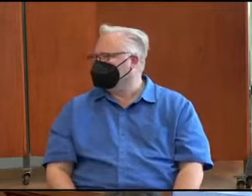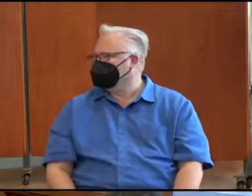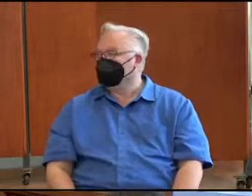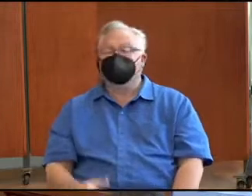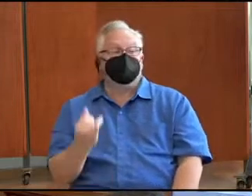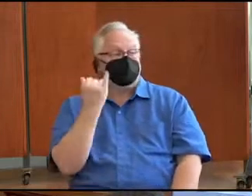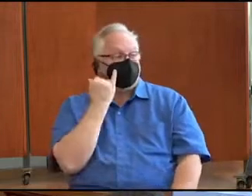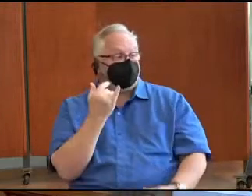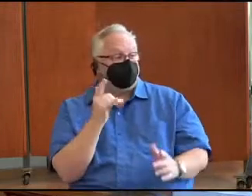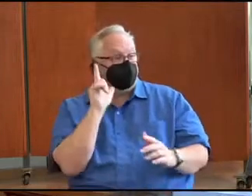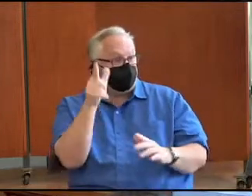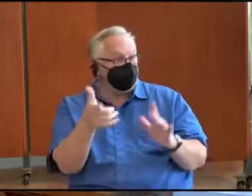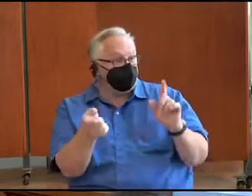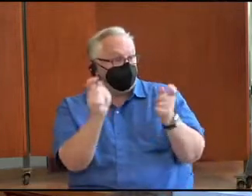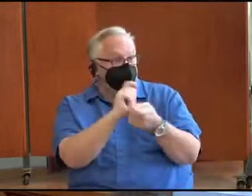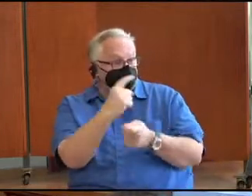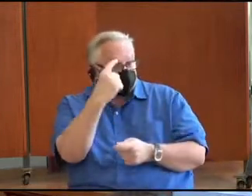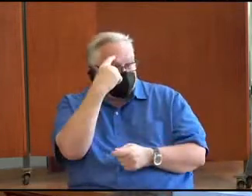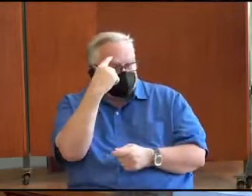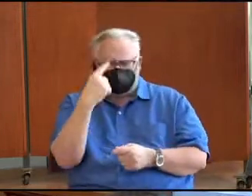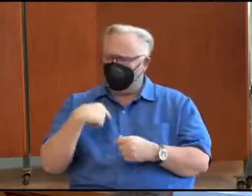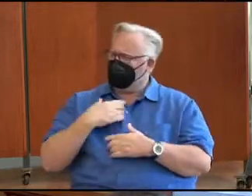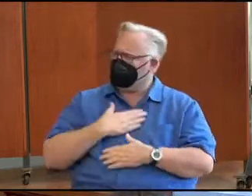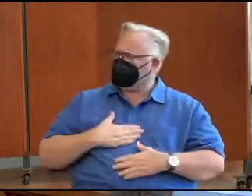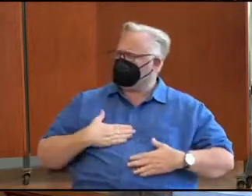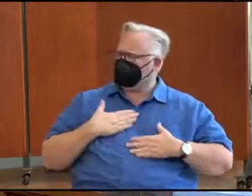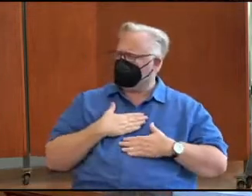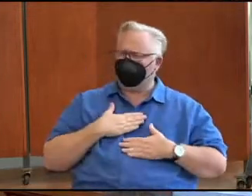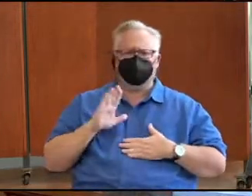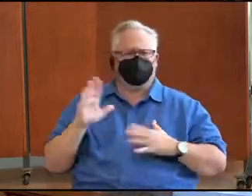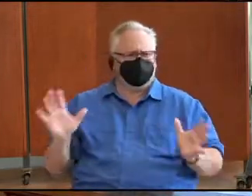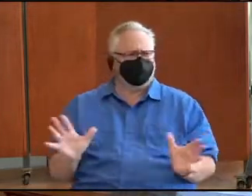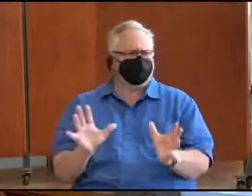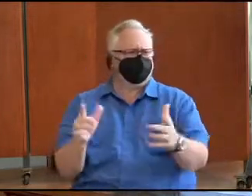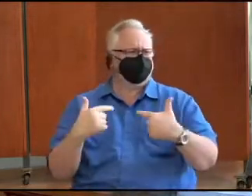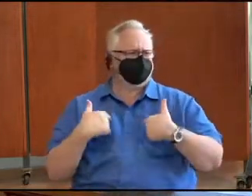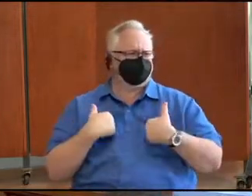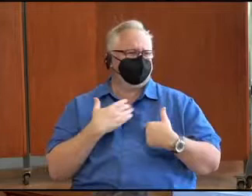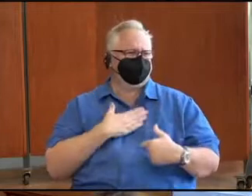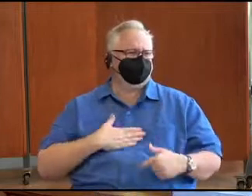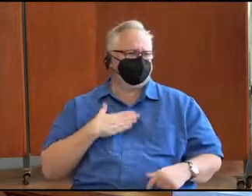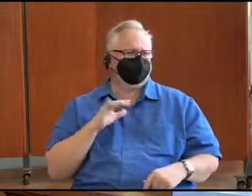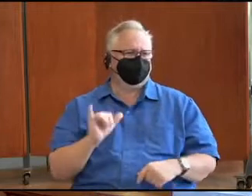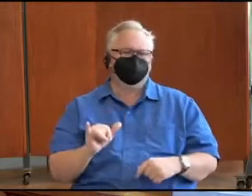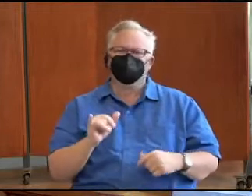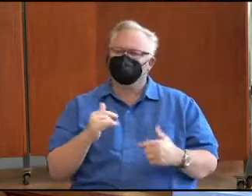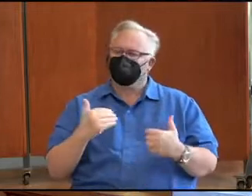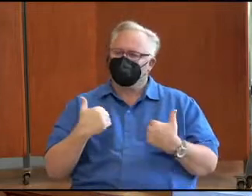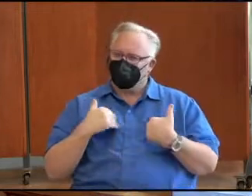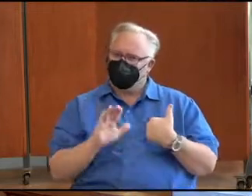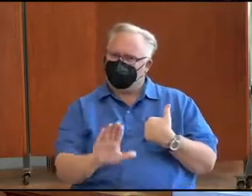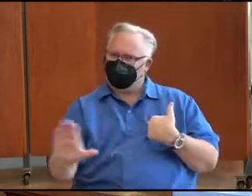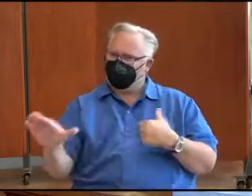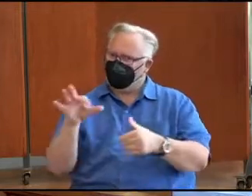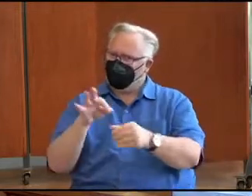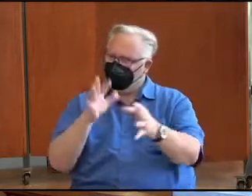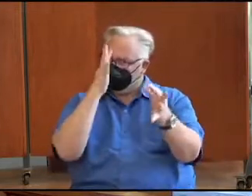Well, if you change your mind. But I appreciate the encouragement. You have their vote, for